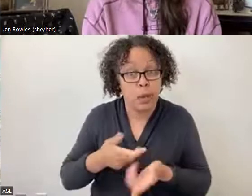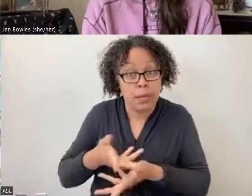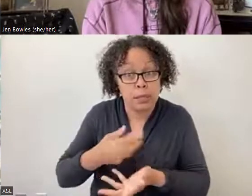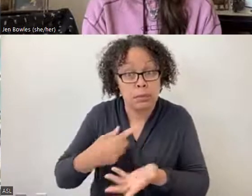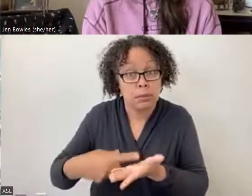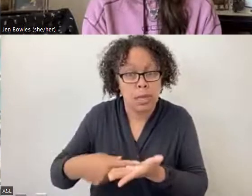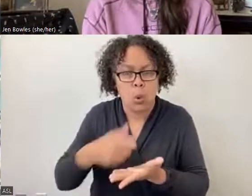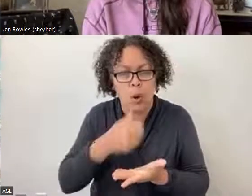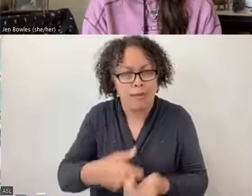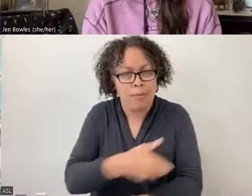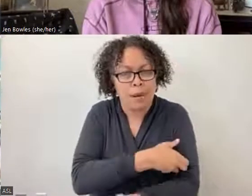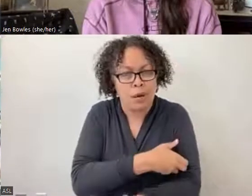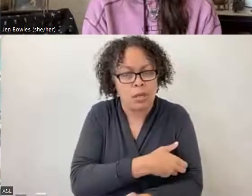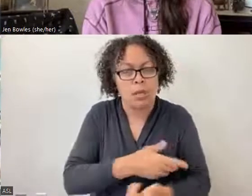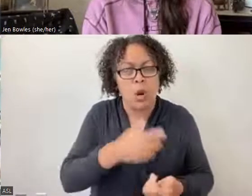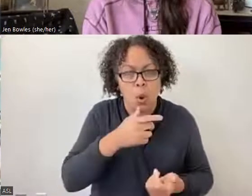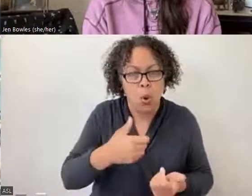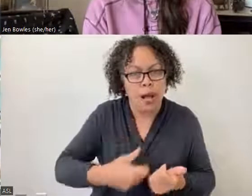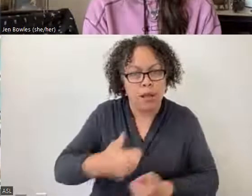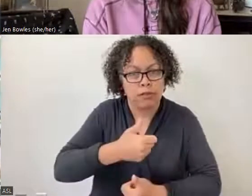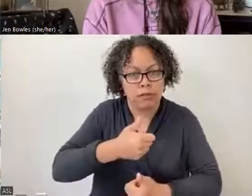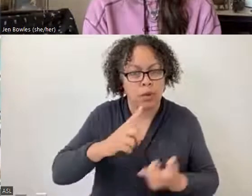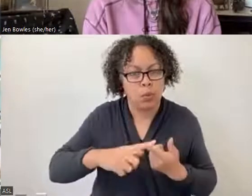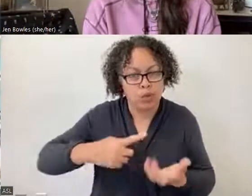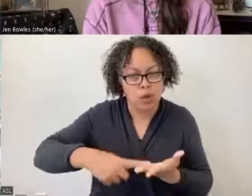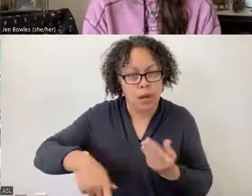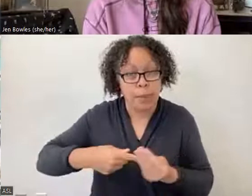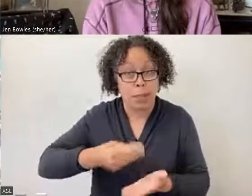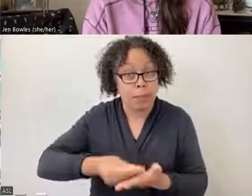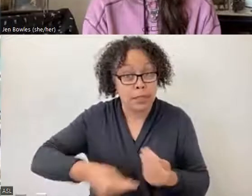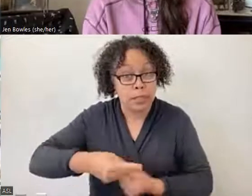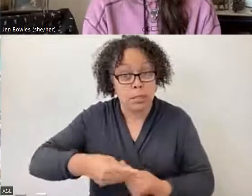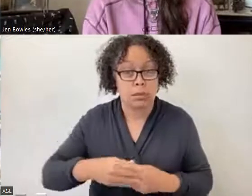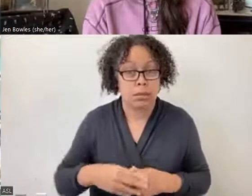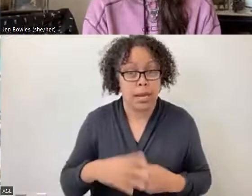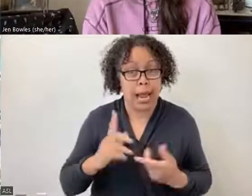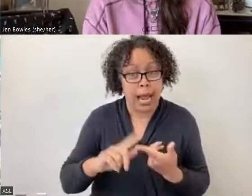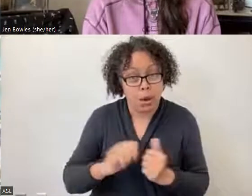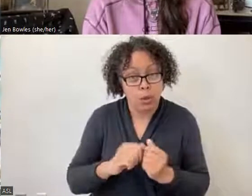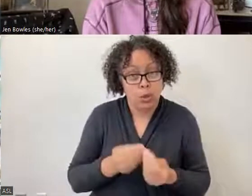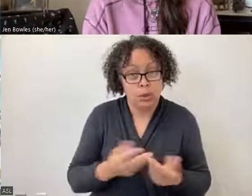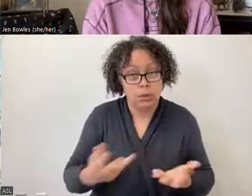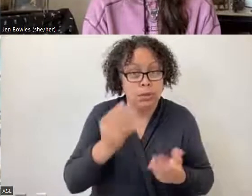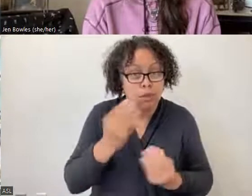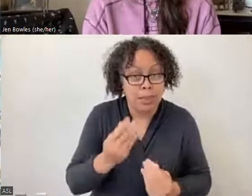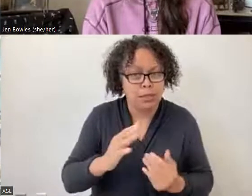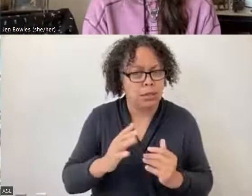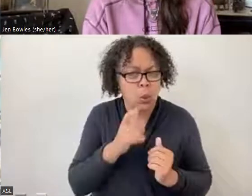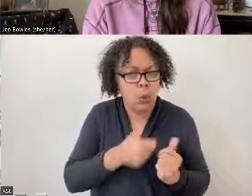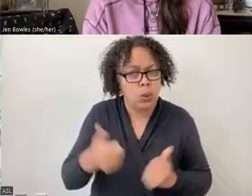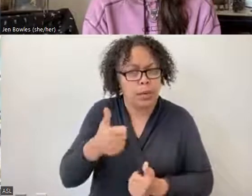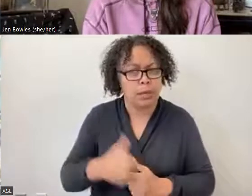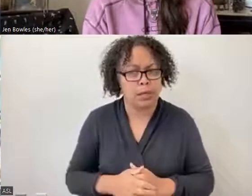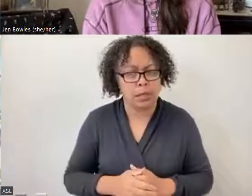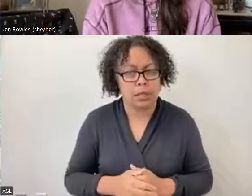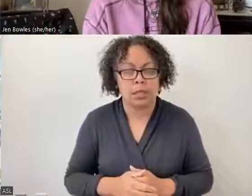budget, in a dissemination process. And that, I think, is the piece that often gets left behind, because when you